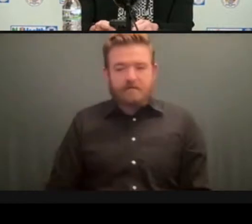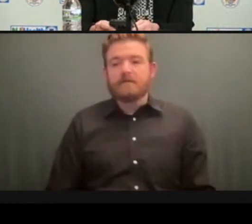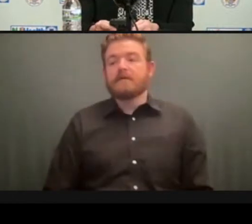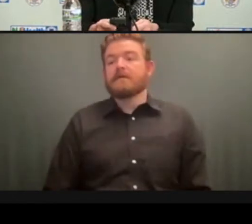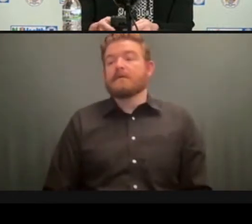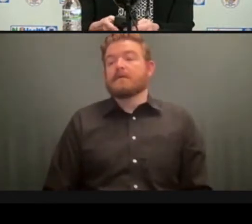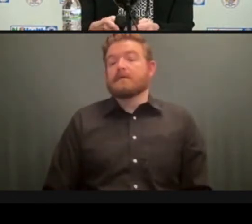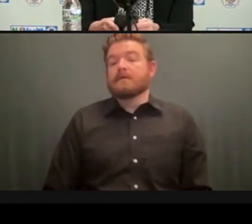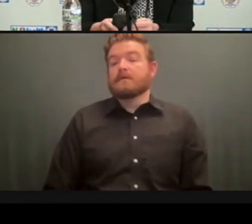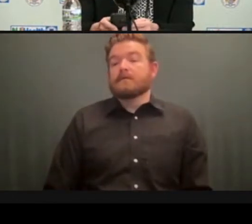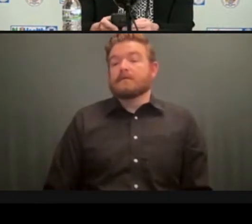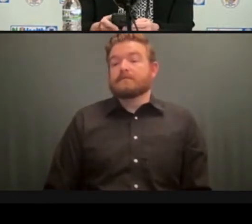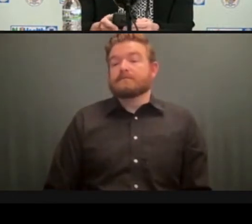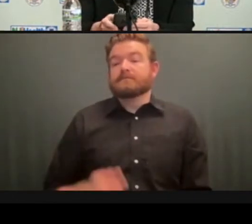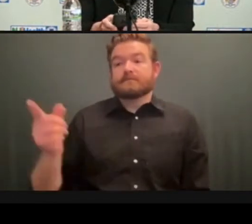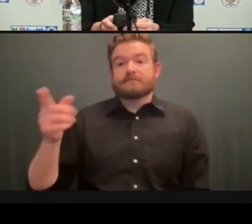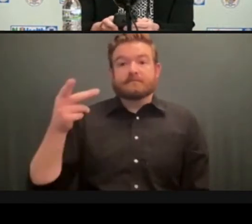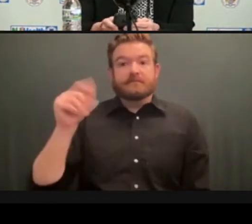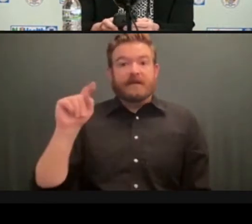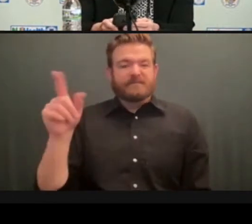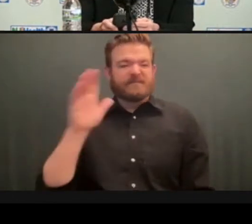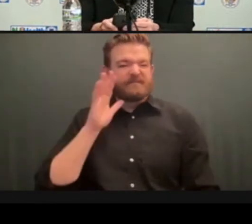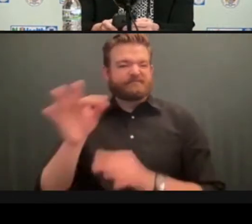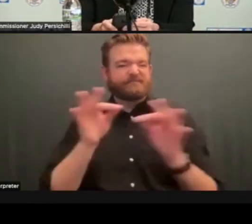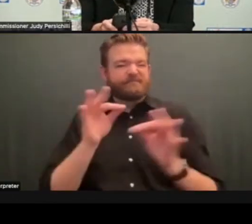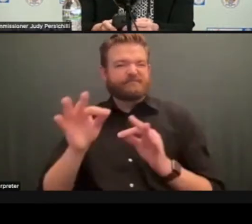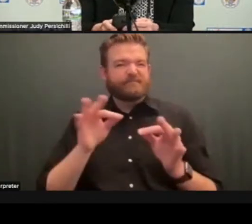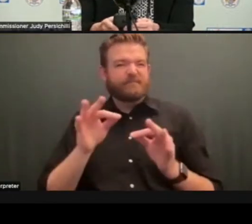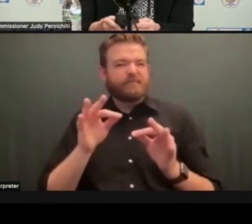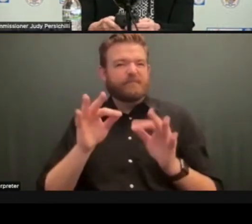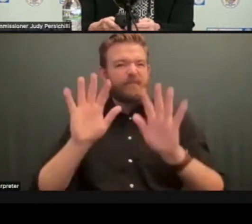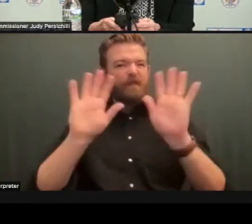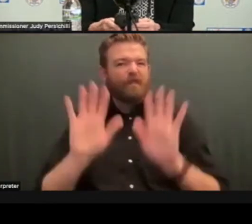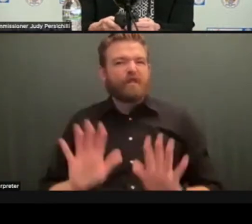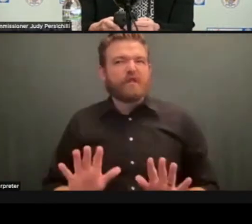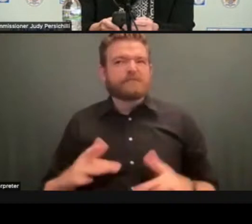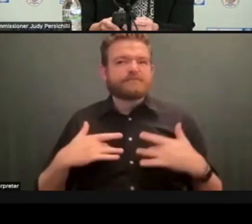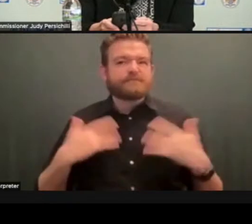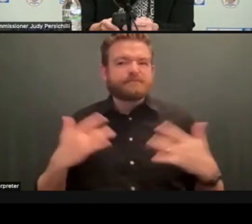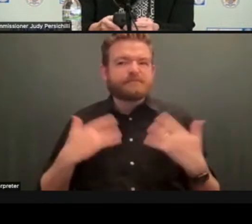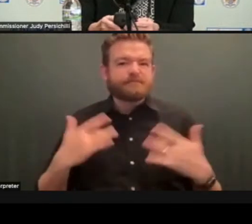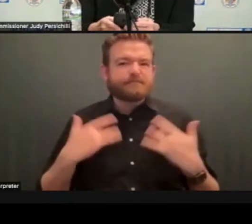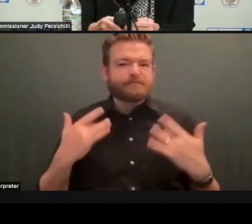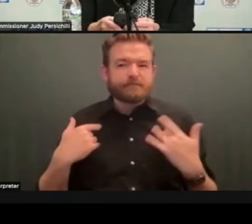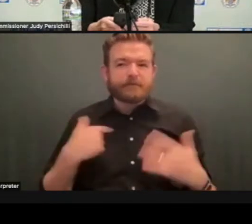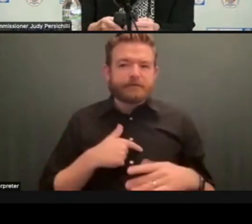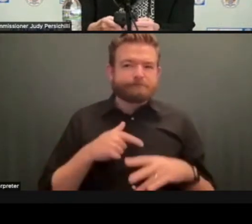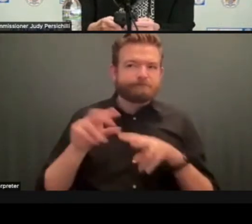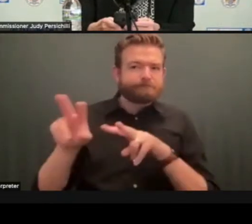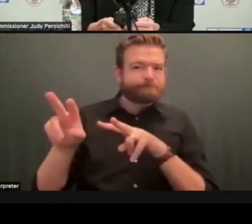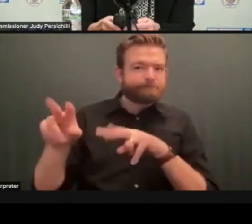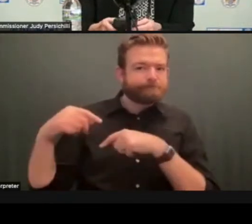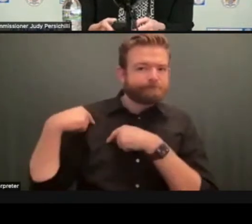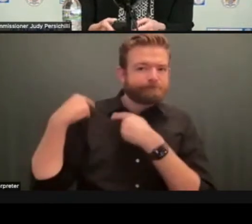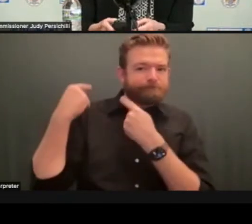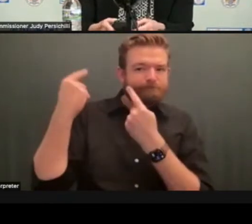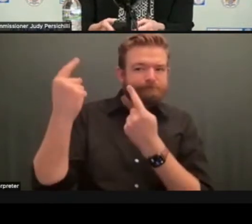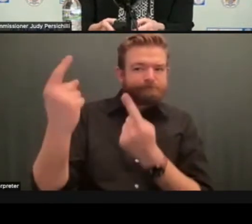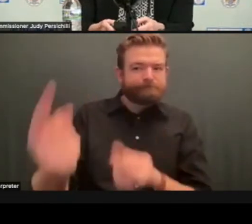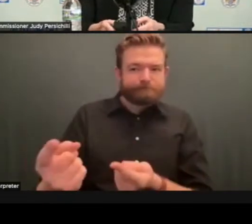We've been at it on the weather front intensely since before yesterday, but really since yesterday.